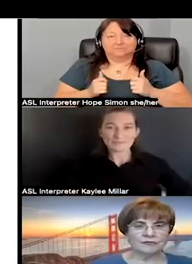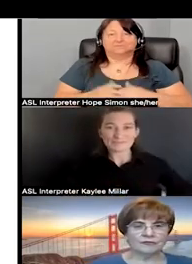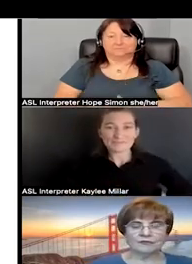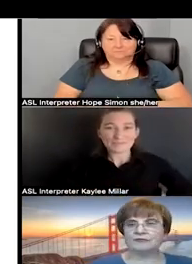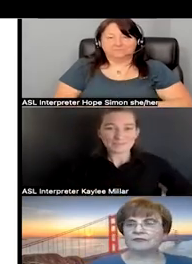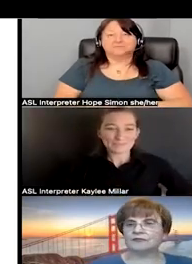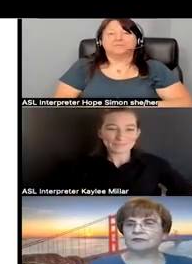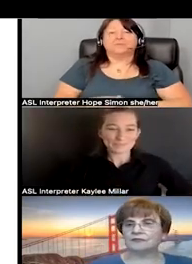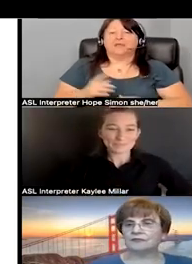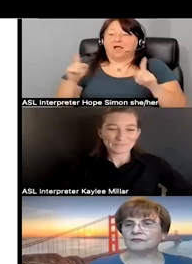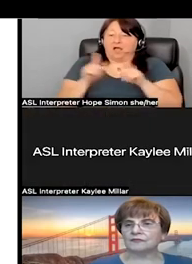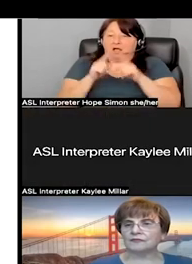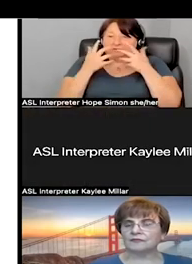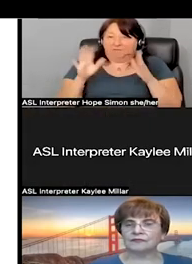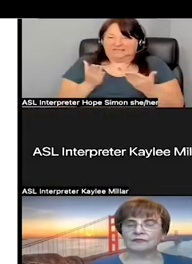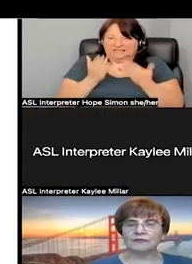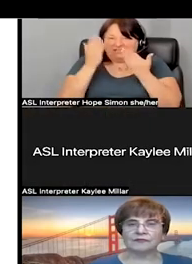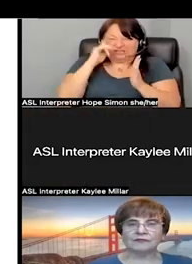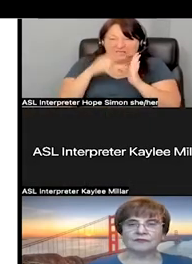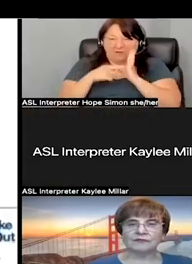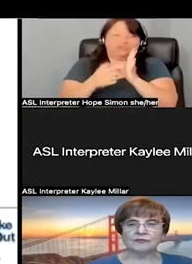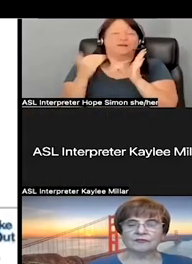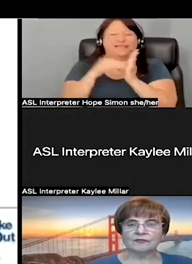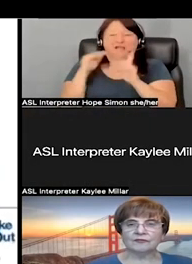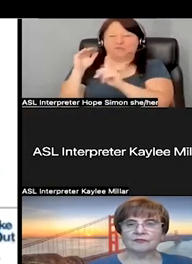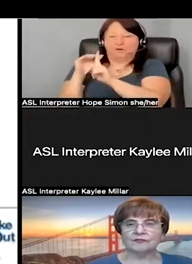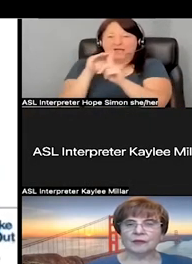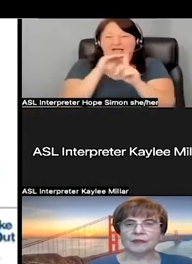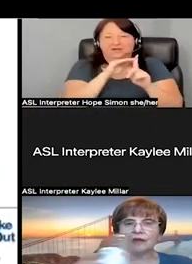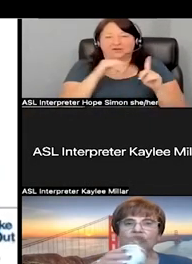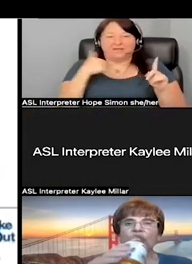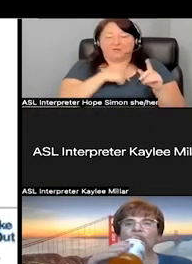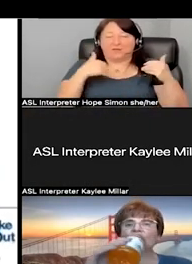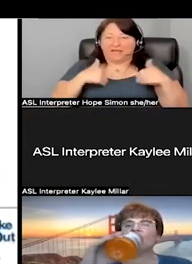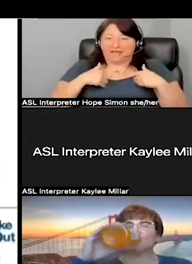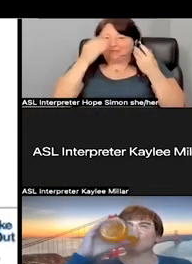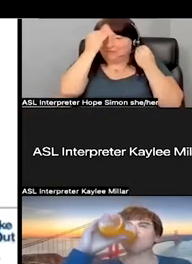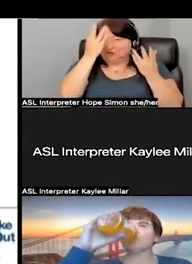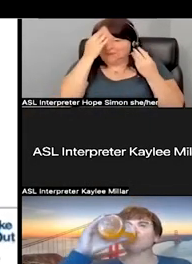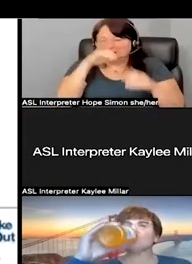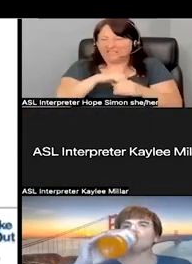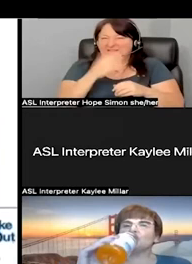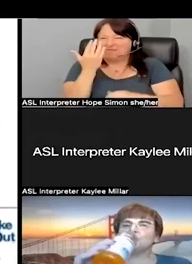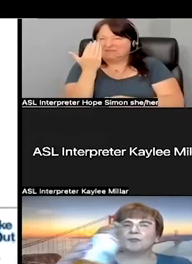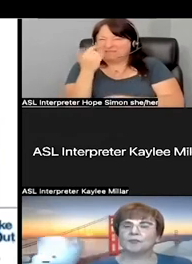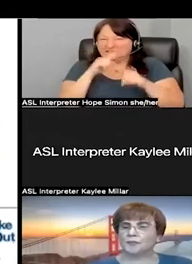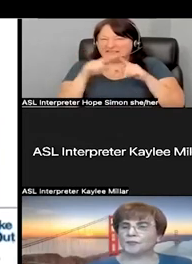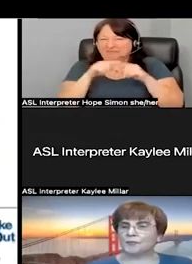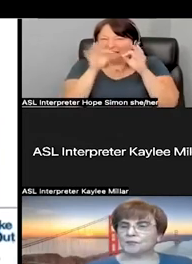And it's also been suggested, I'll show this again, a reminder that we do have materials in 15 languages at